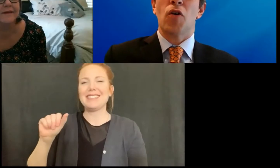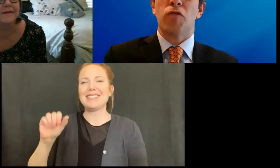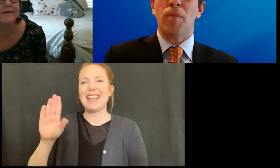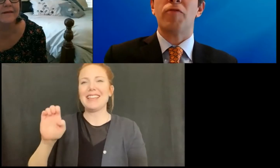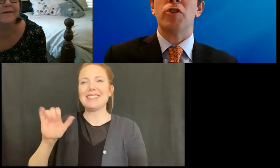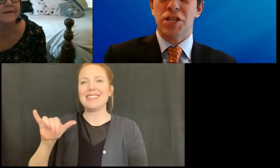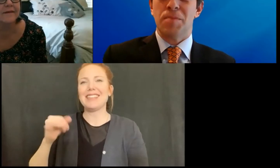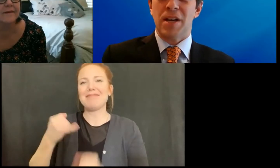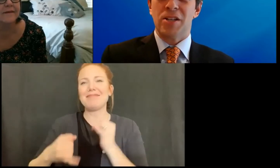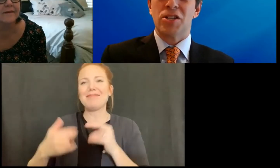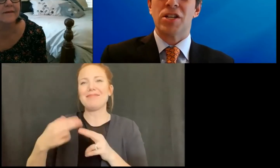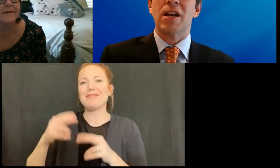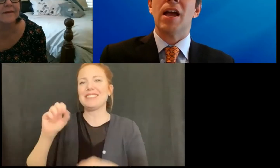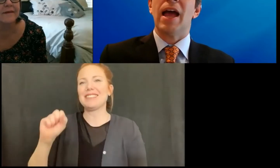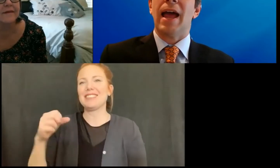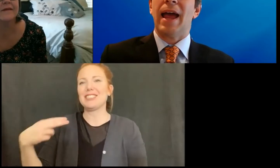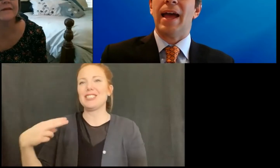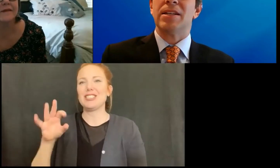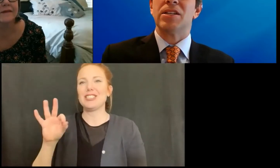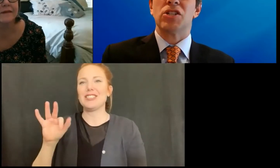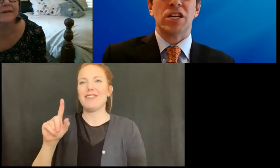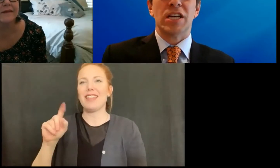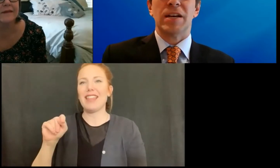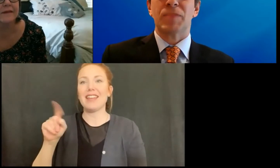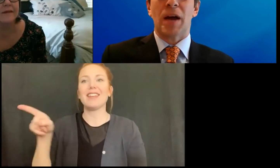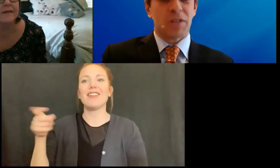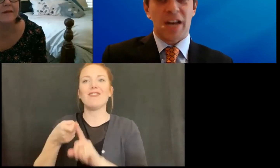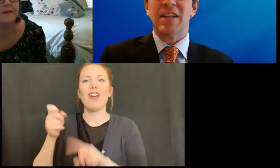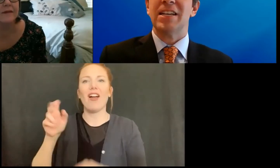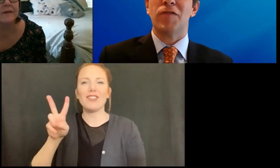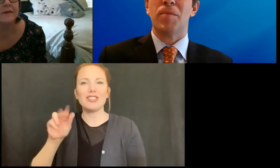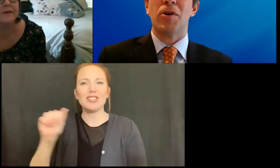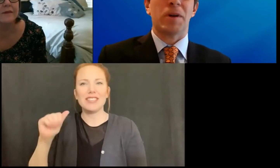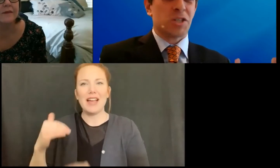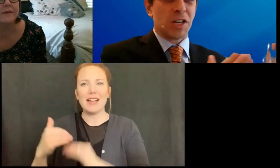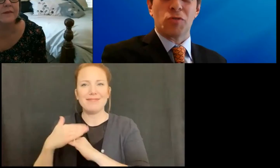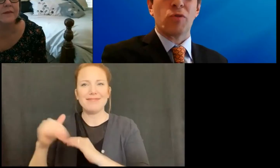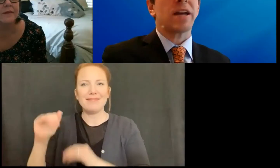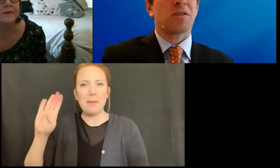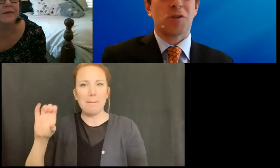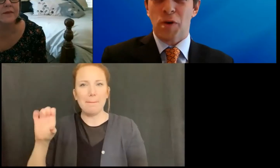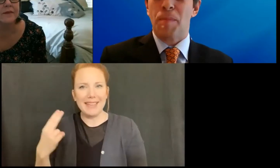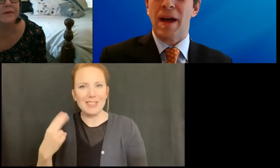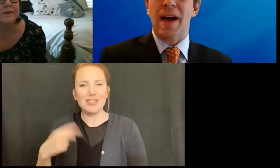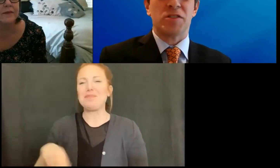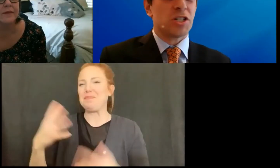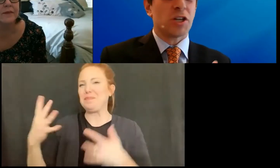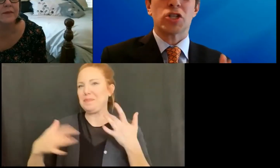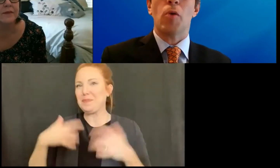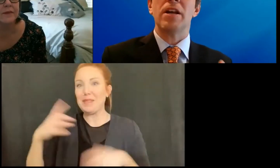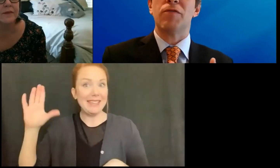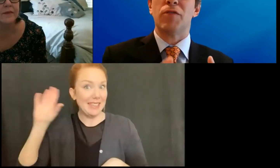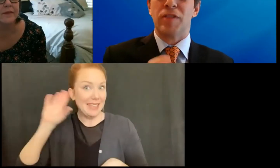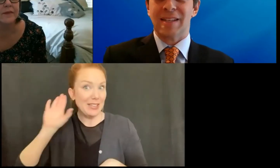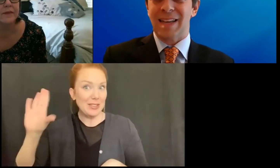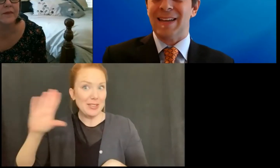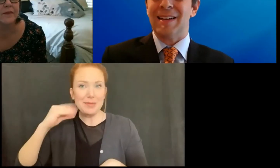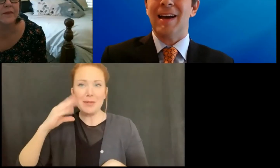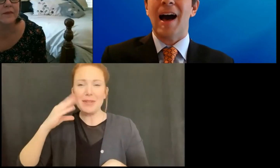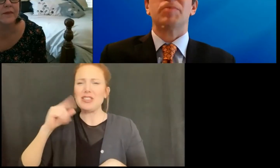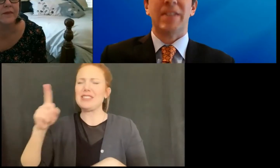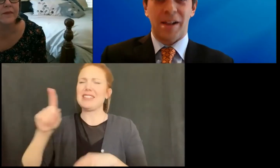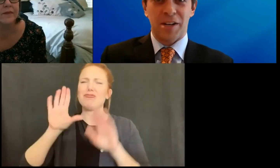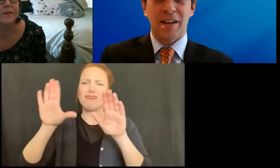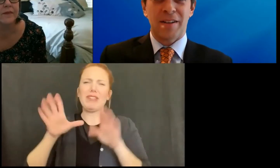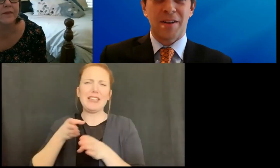us from Virginia Beach. And I'm excited to hear from her because she has a great career path and she's done so many different things